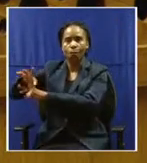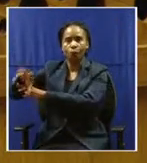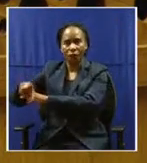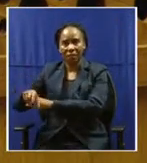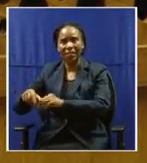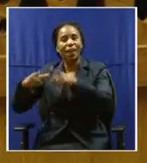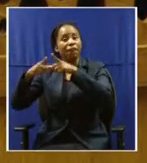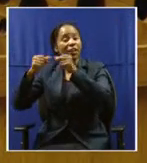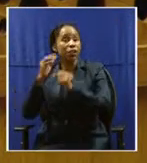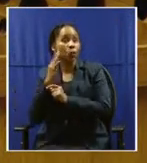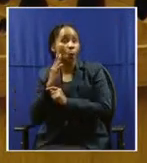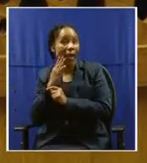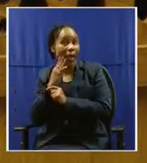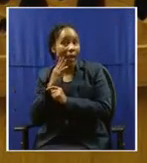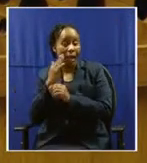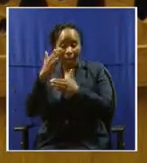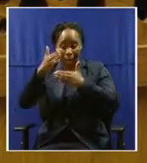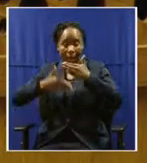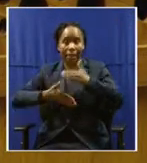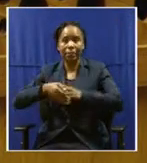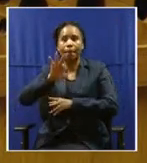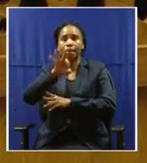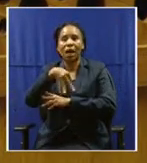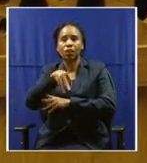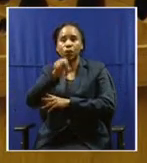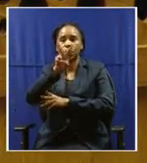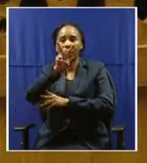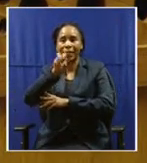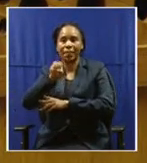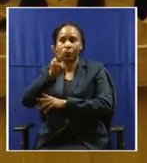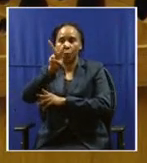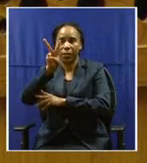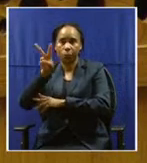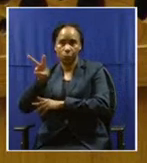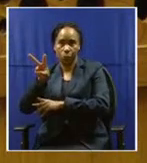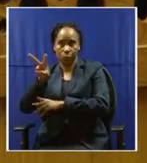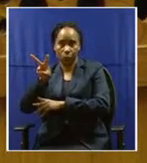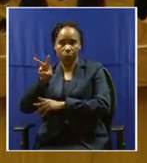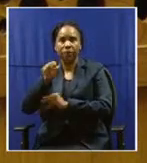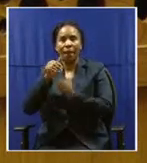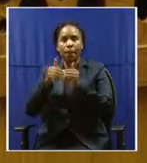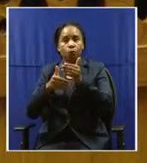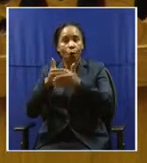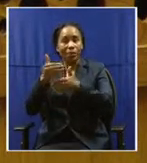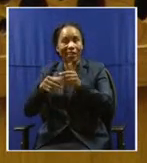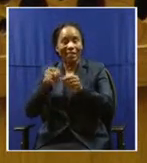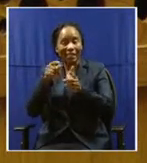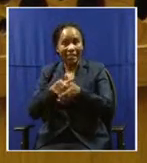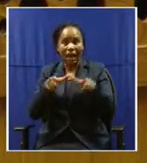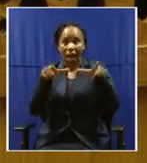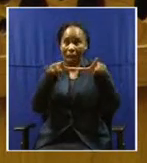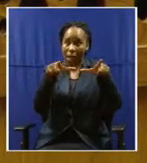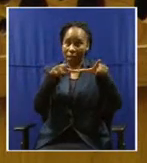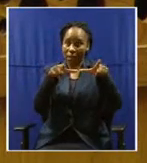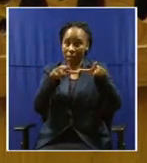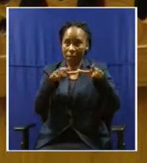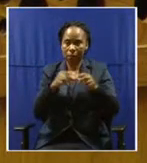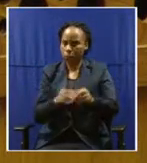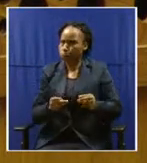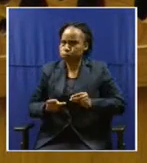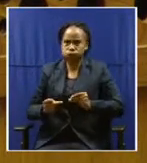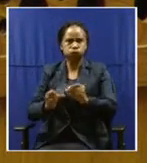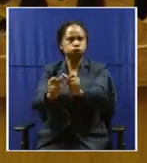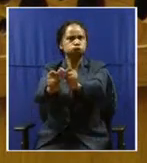end of March in 2022. The process for the licensing of high-speed